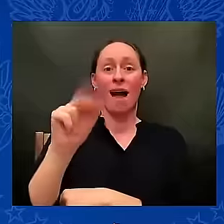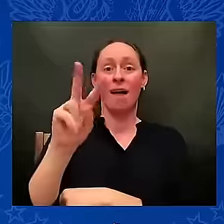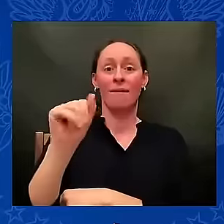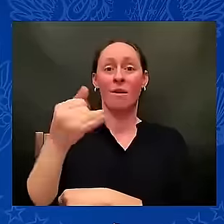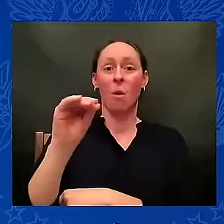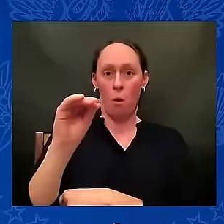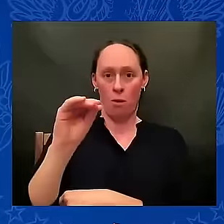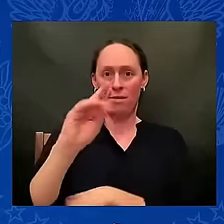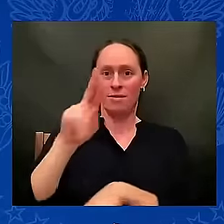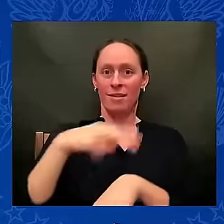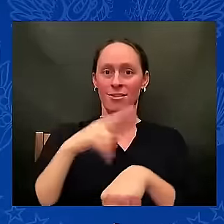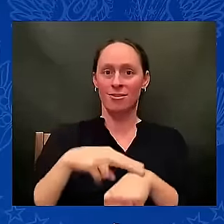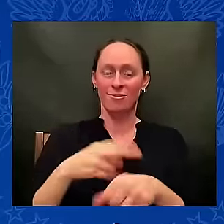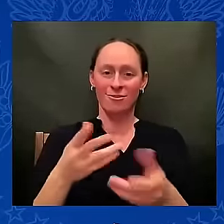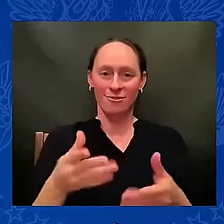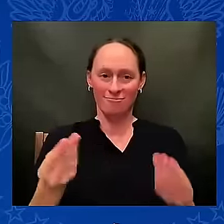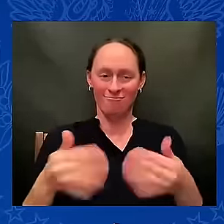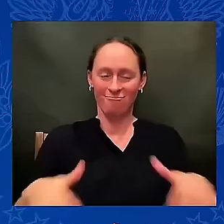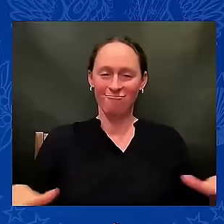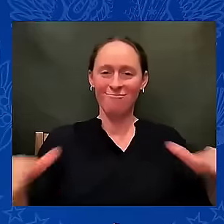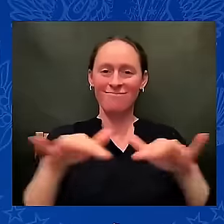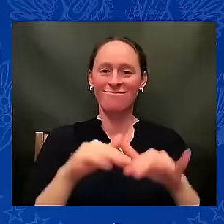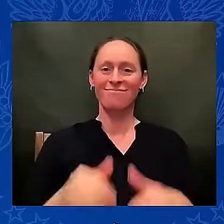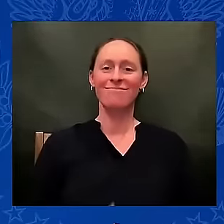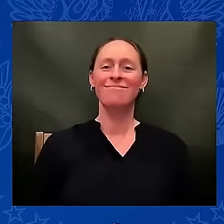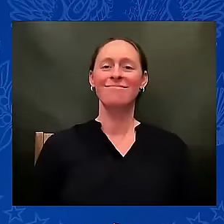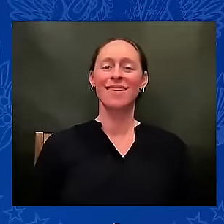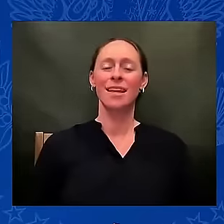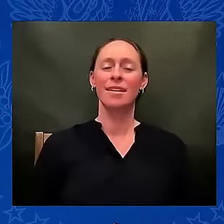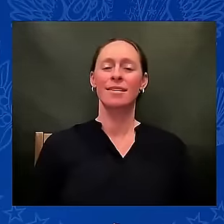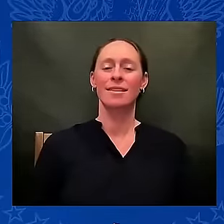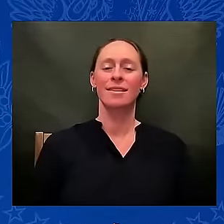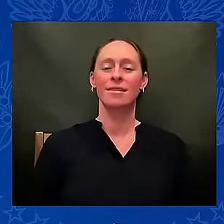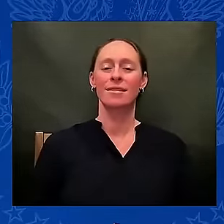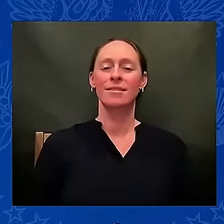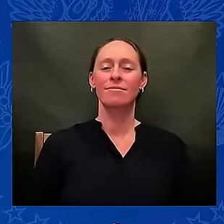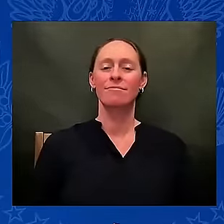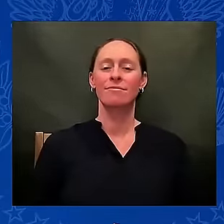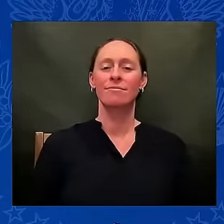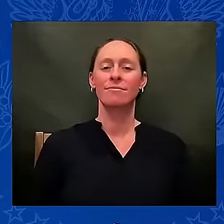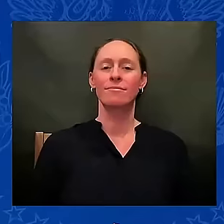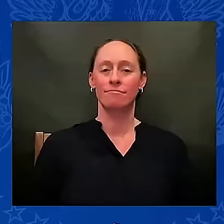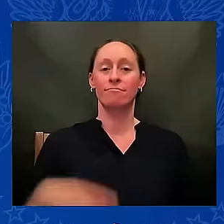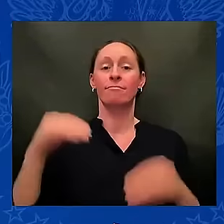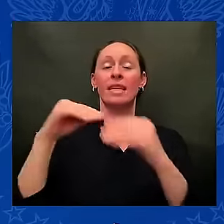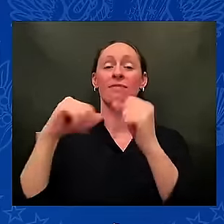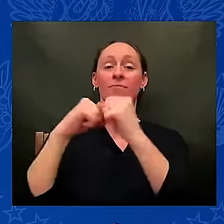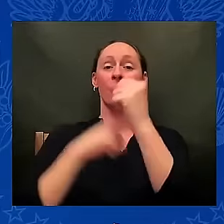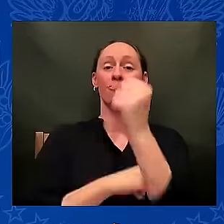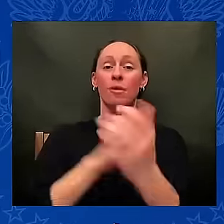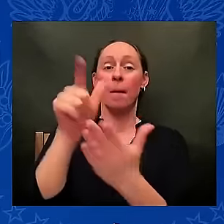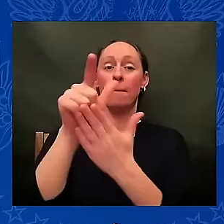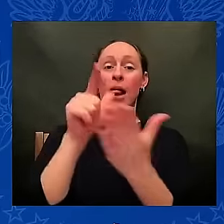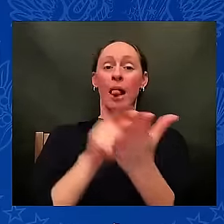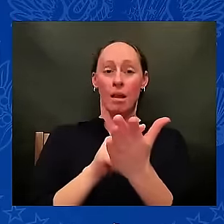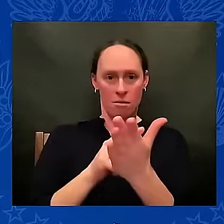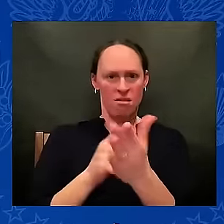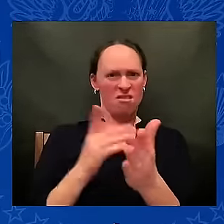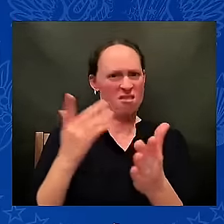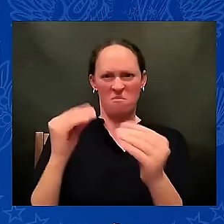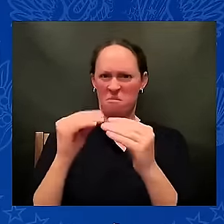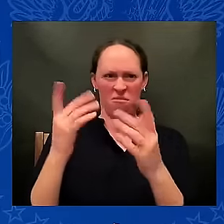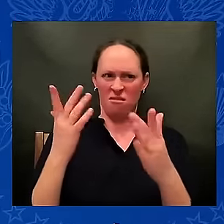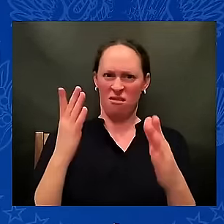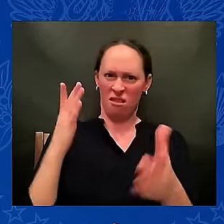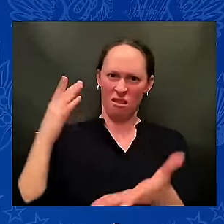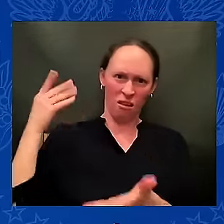By the way, the infrastructure bill is over $1 trillion. It's not a decade. I mean, it's not